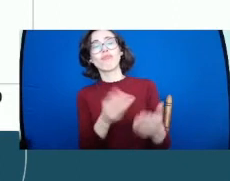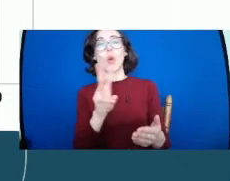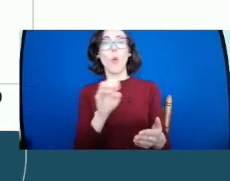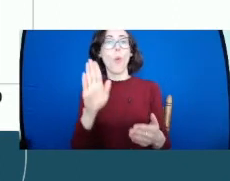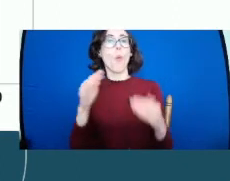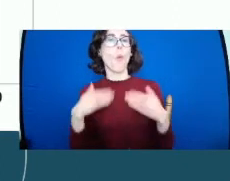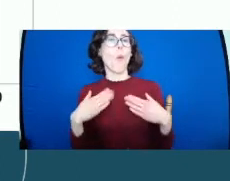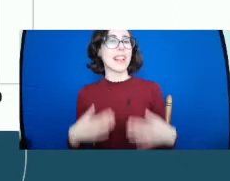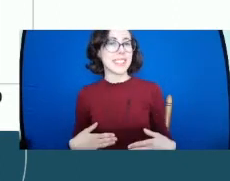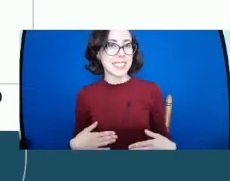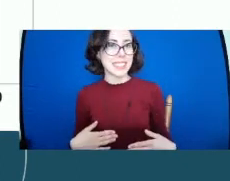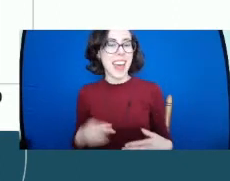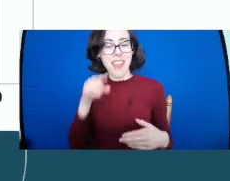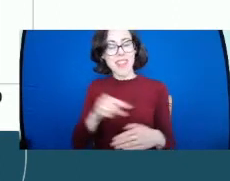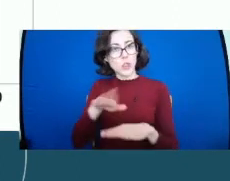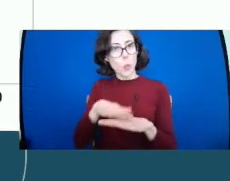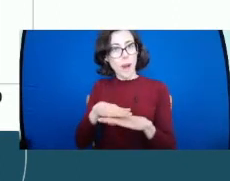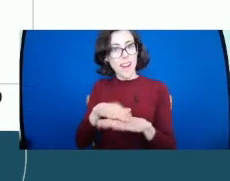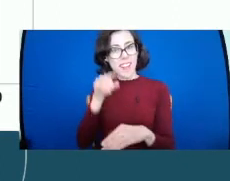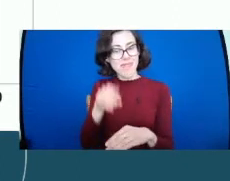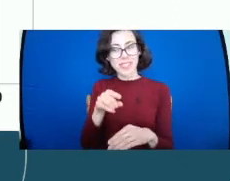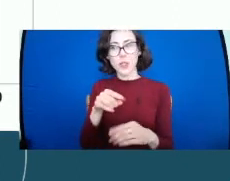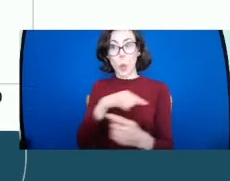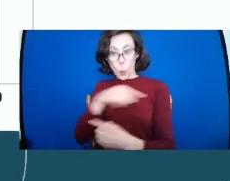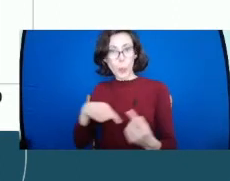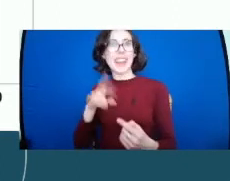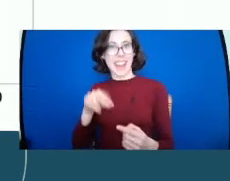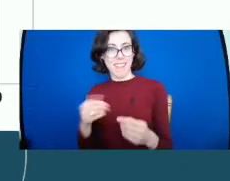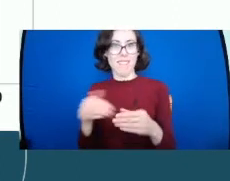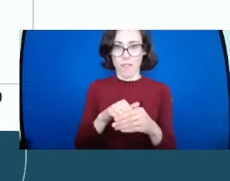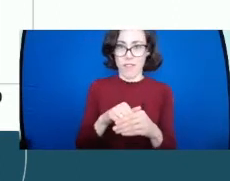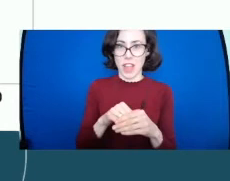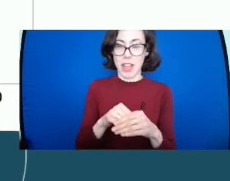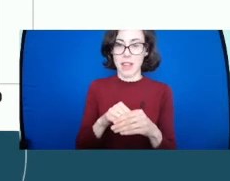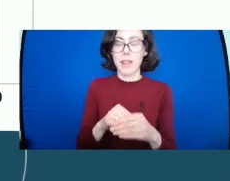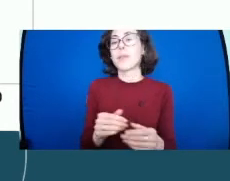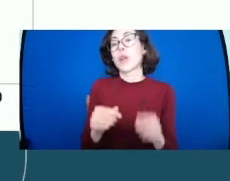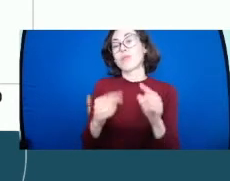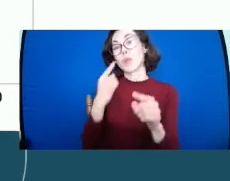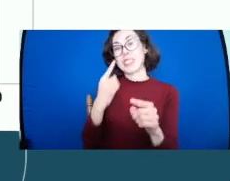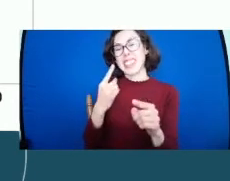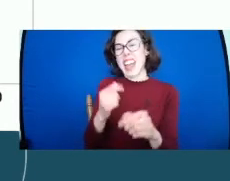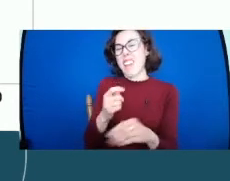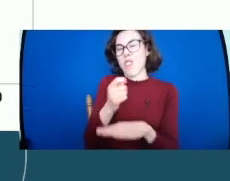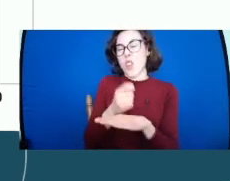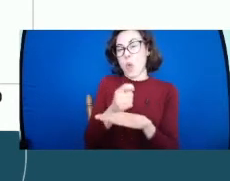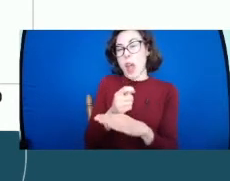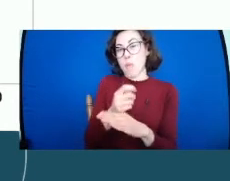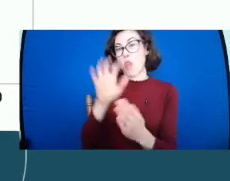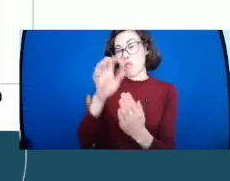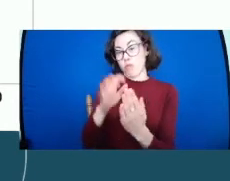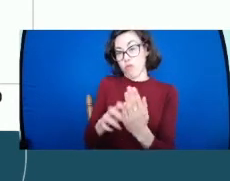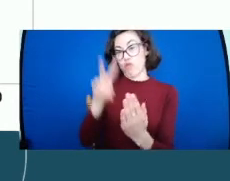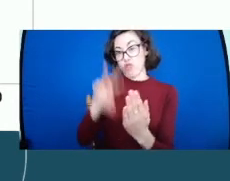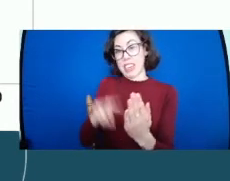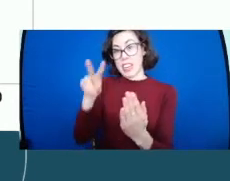as professionals. Now, I don't have a lot of time to spend in this area, but you're more than welcome to get a copy of this paper, or we could send you a